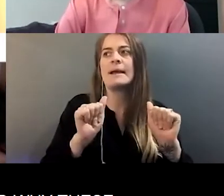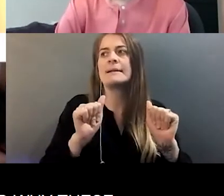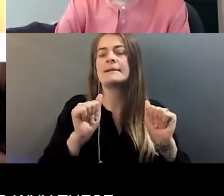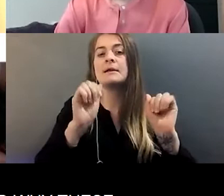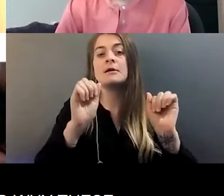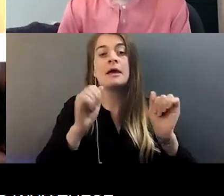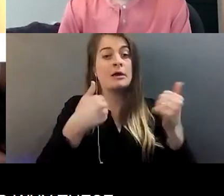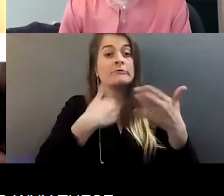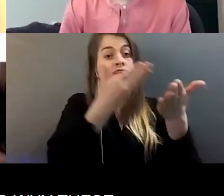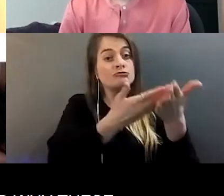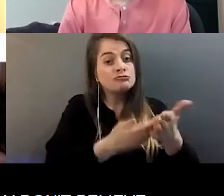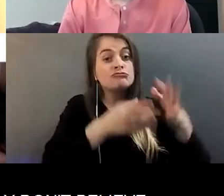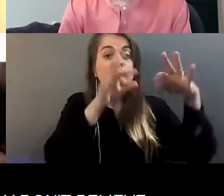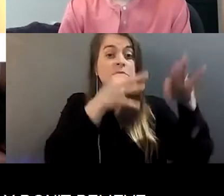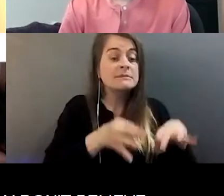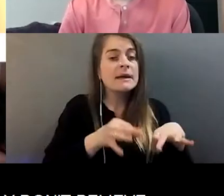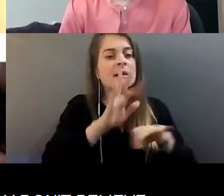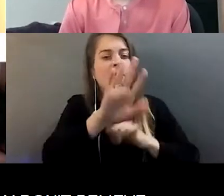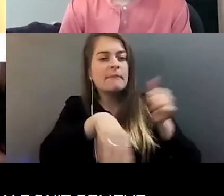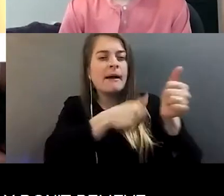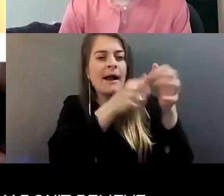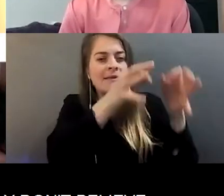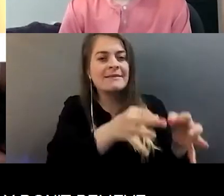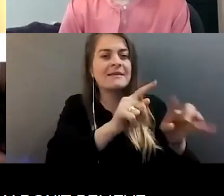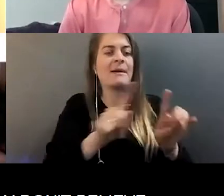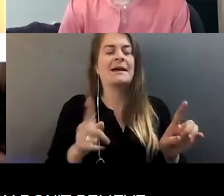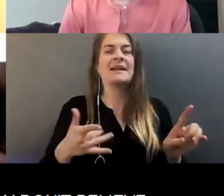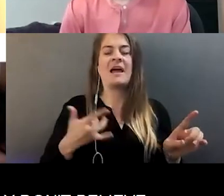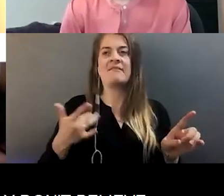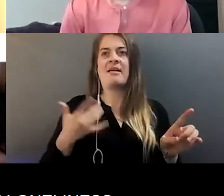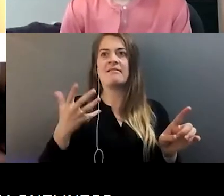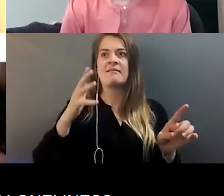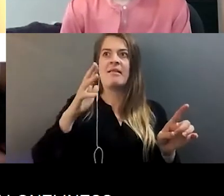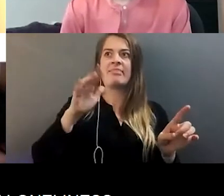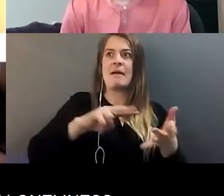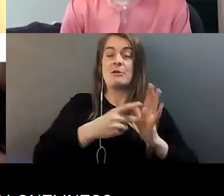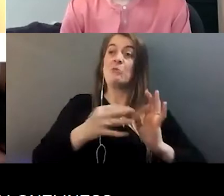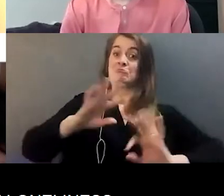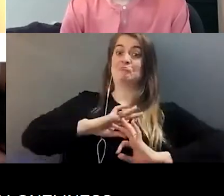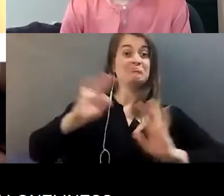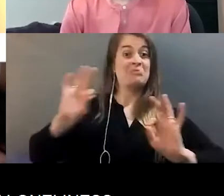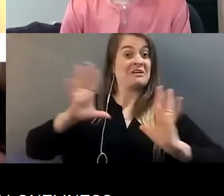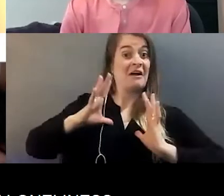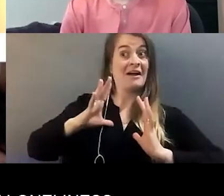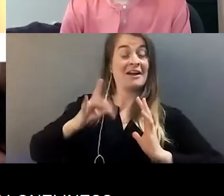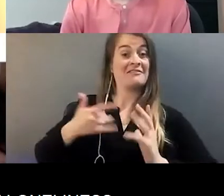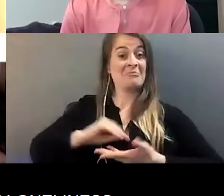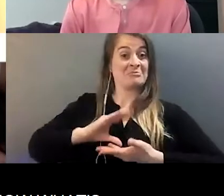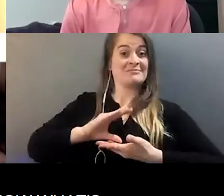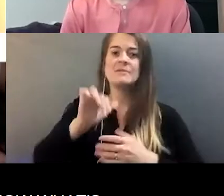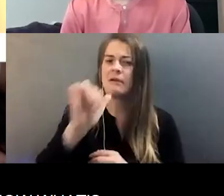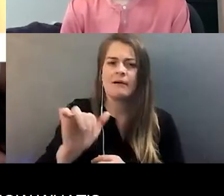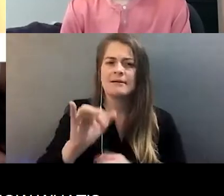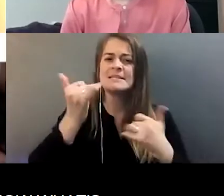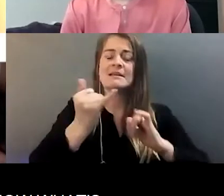why these decisions are being made, but I really don't believe that that negates the feeling of loneliness and the